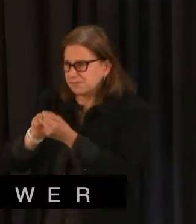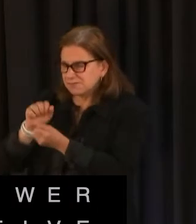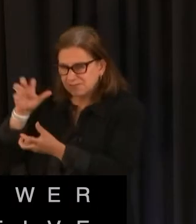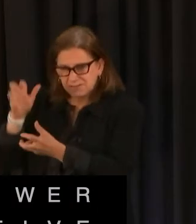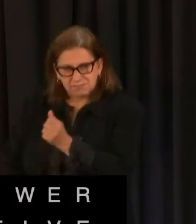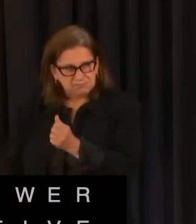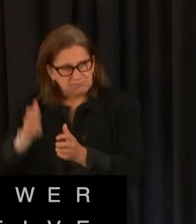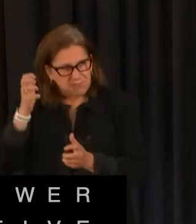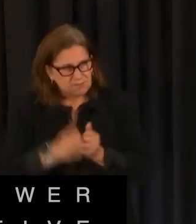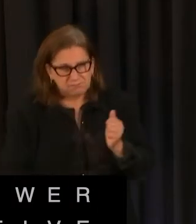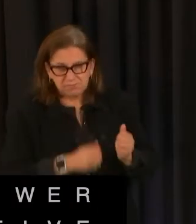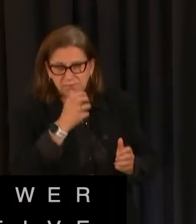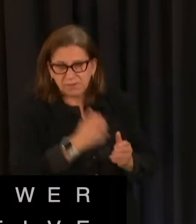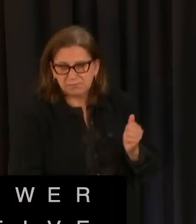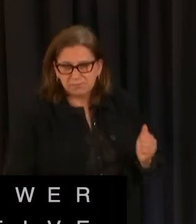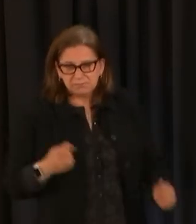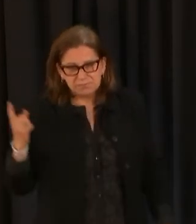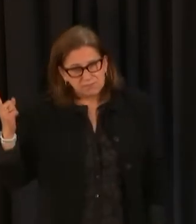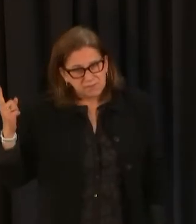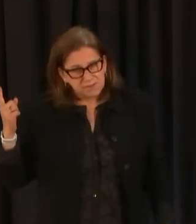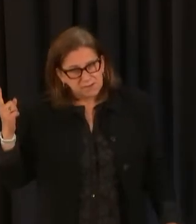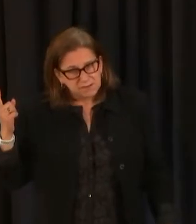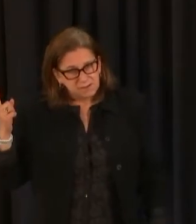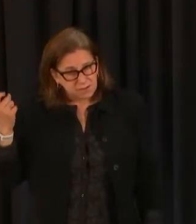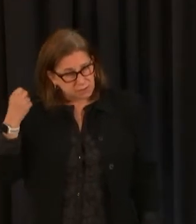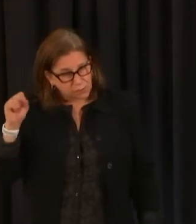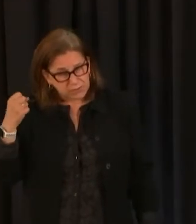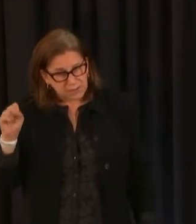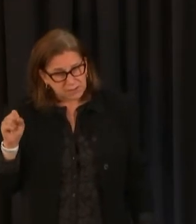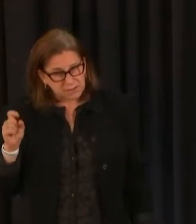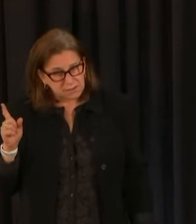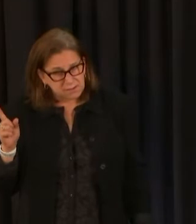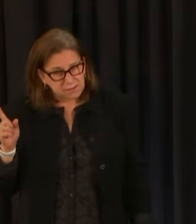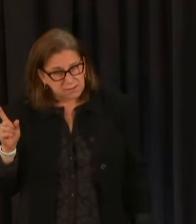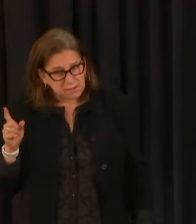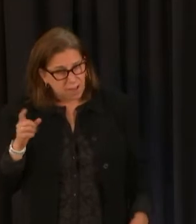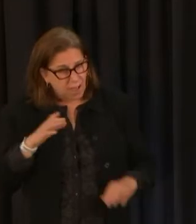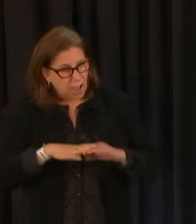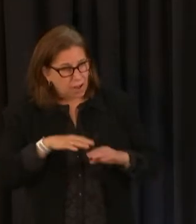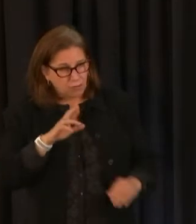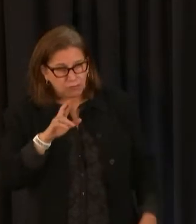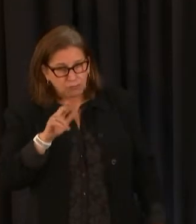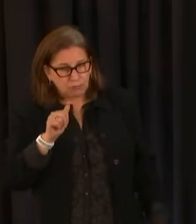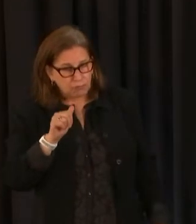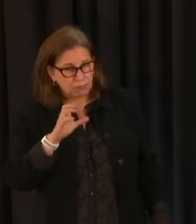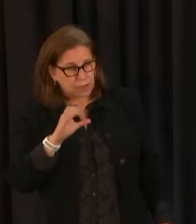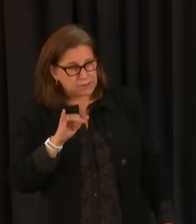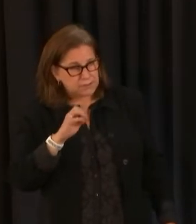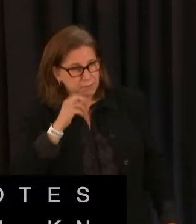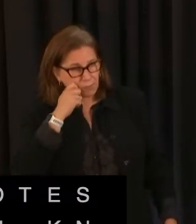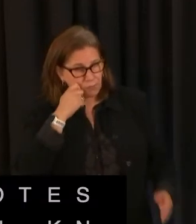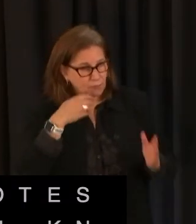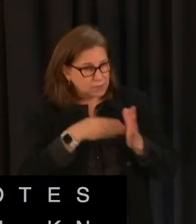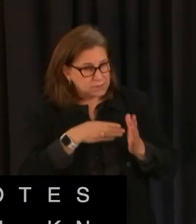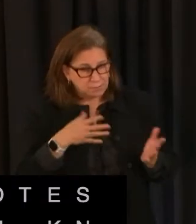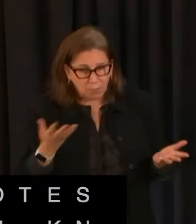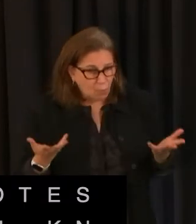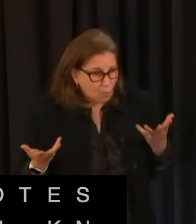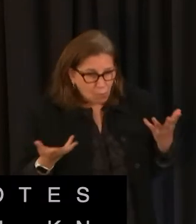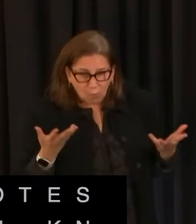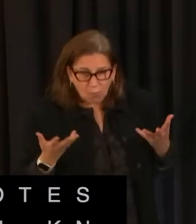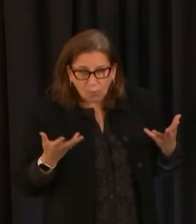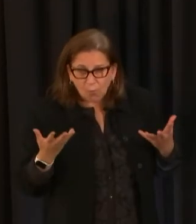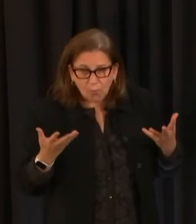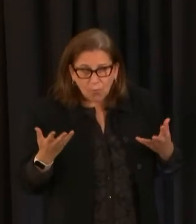there for protesting racial tension and, justice in the policing system? Or do you feel that these people were,